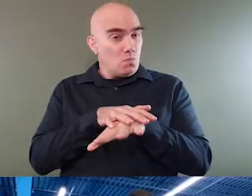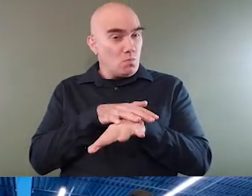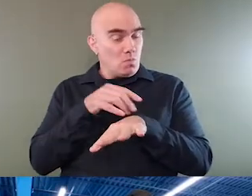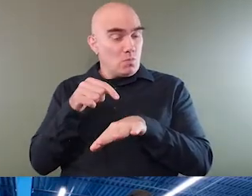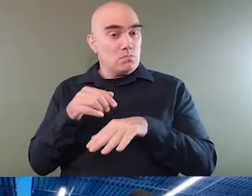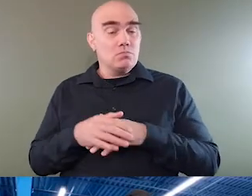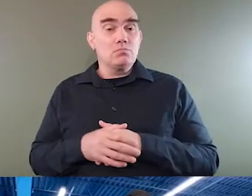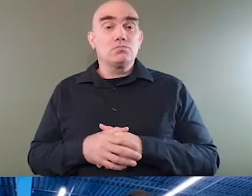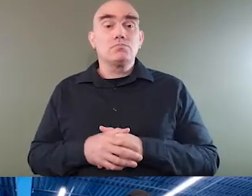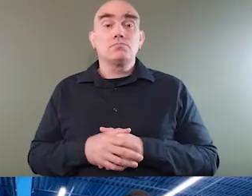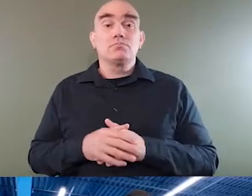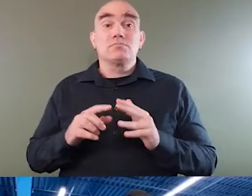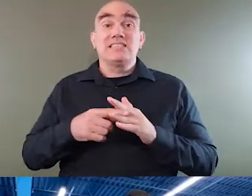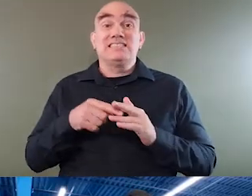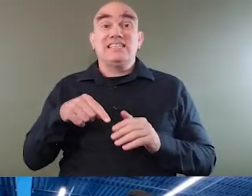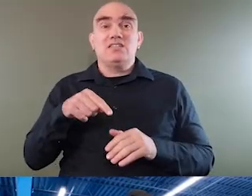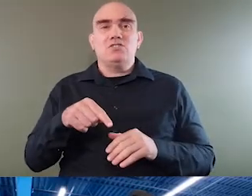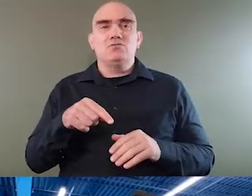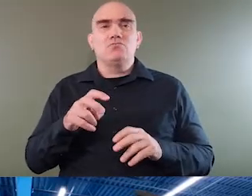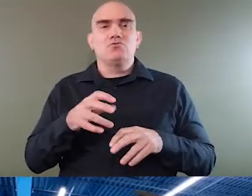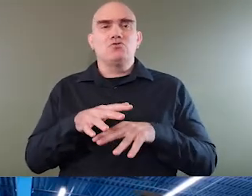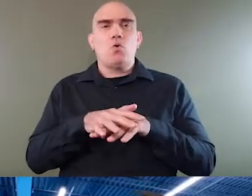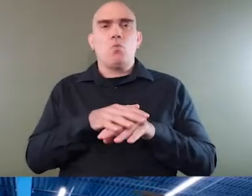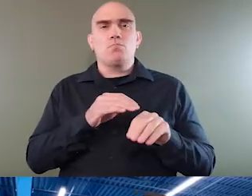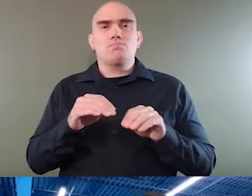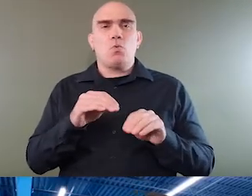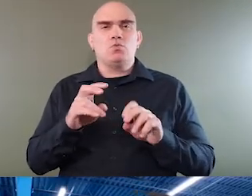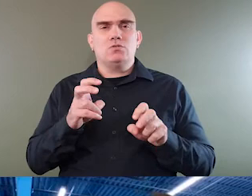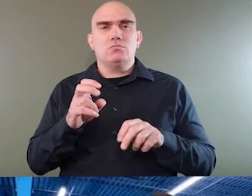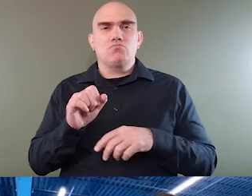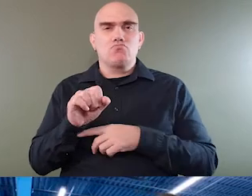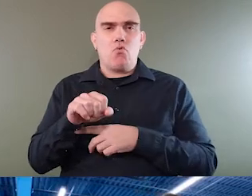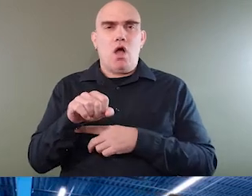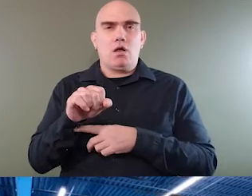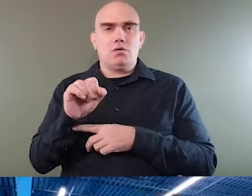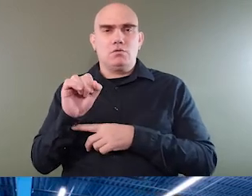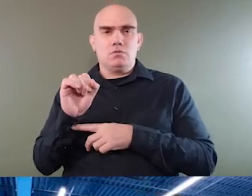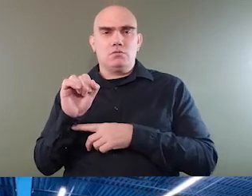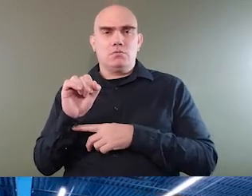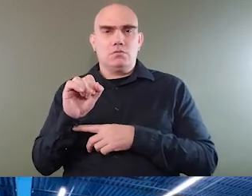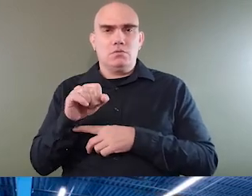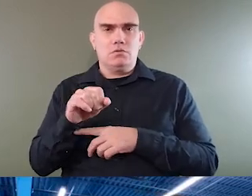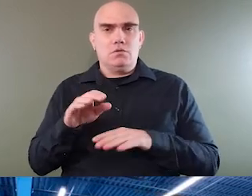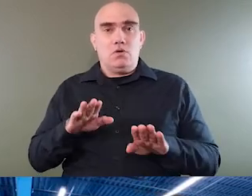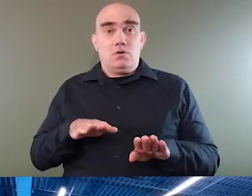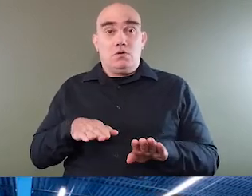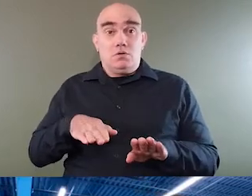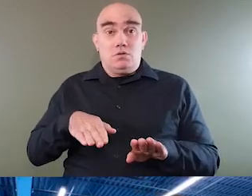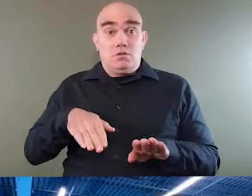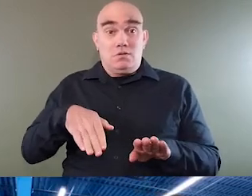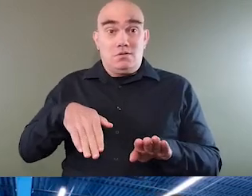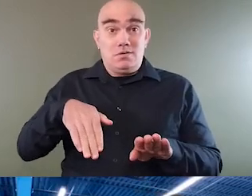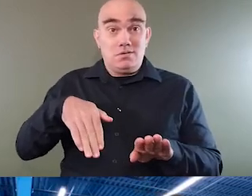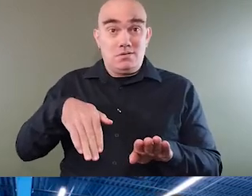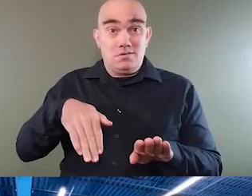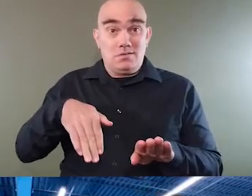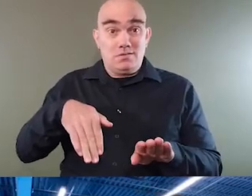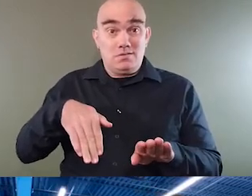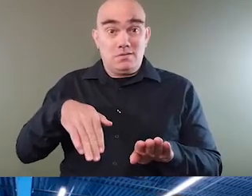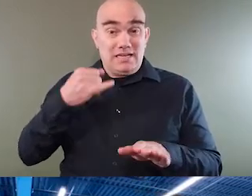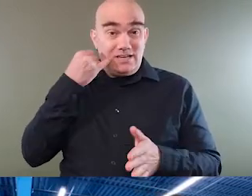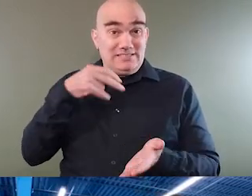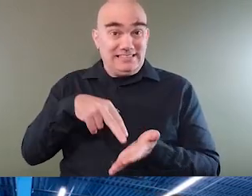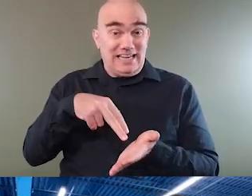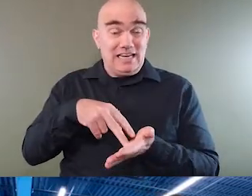slowly, slowly begin to take this to a slow motion rocking posture. So if you're standing, lift your back heel